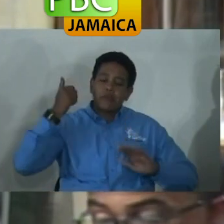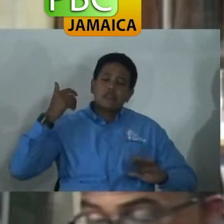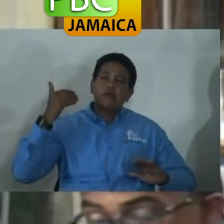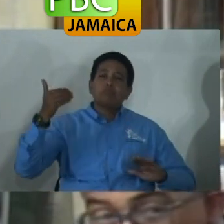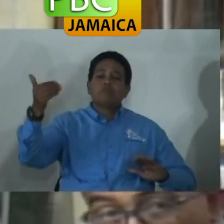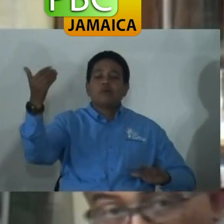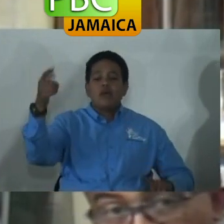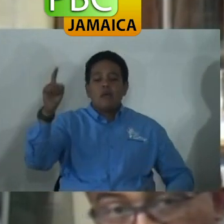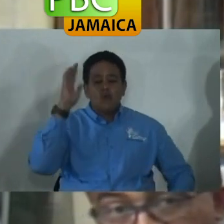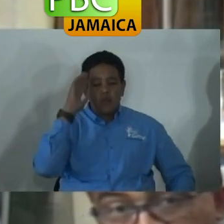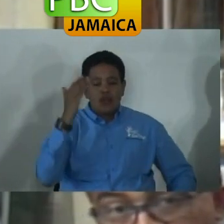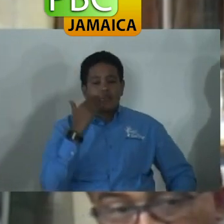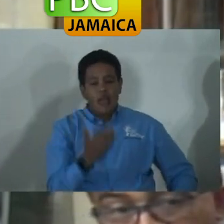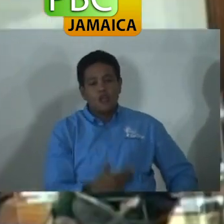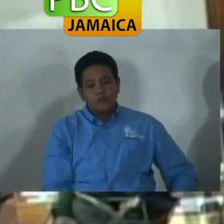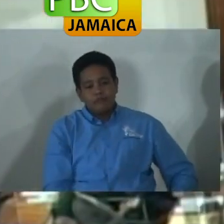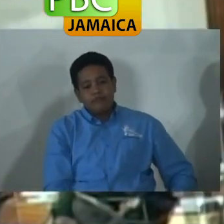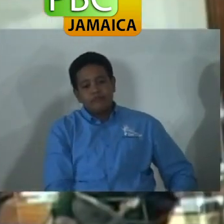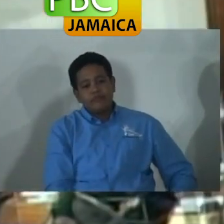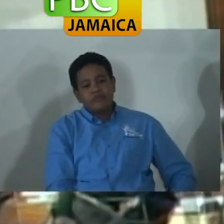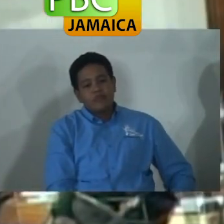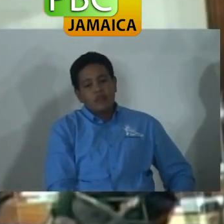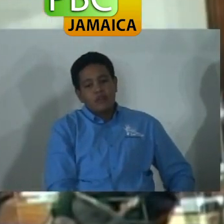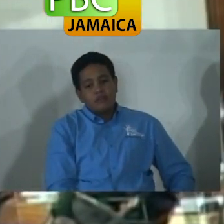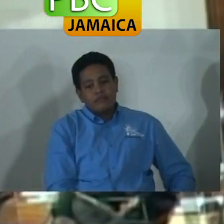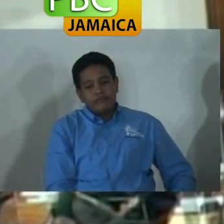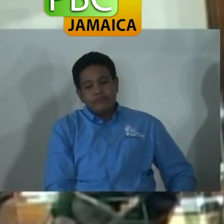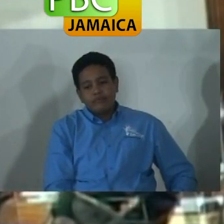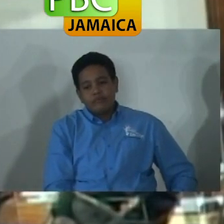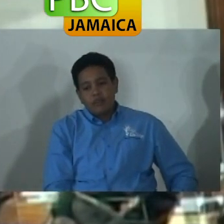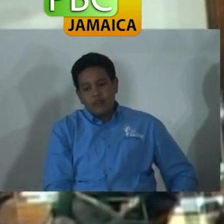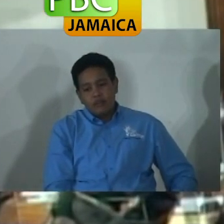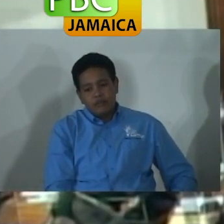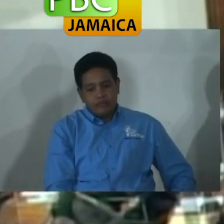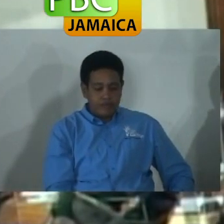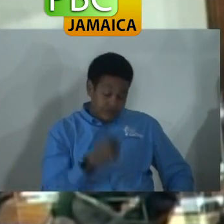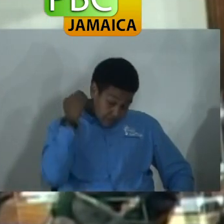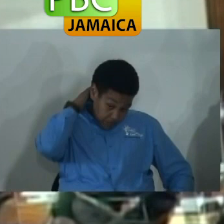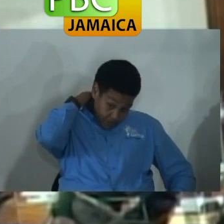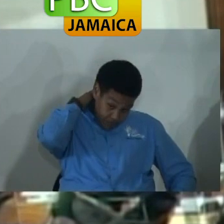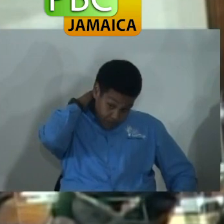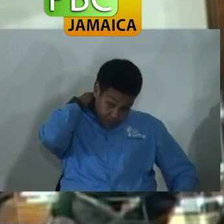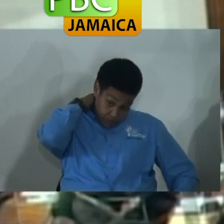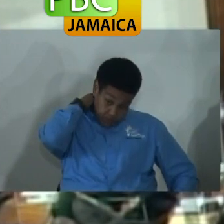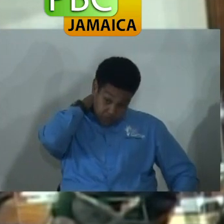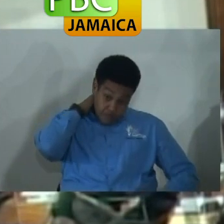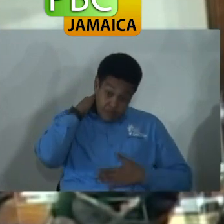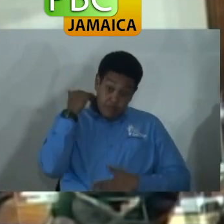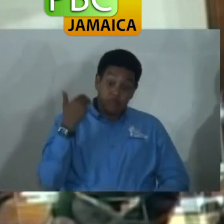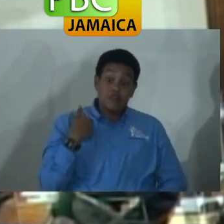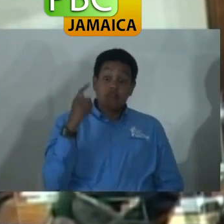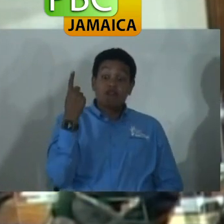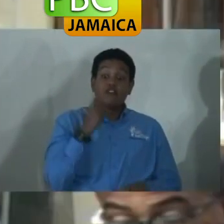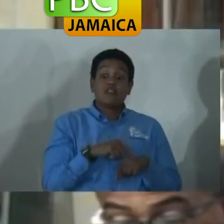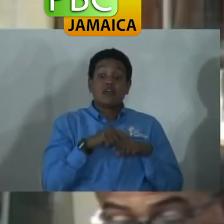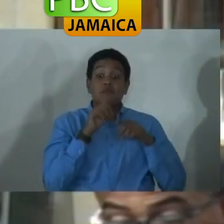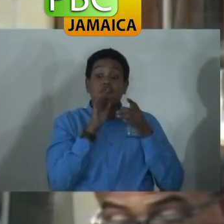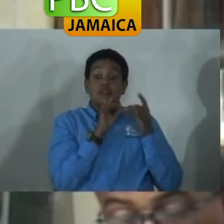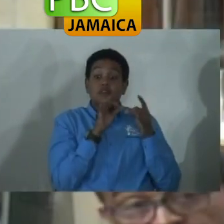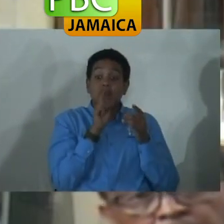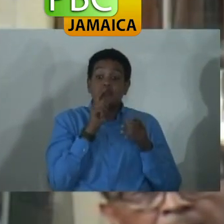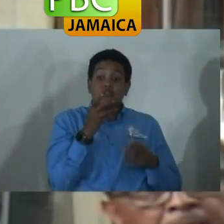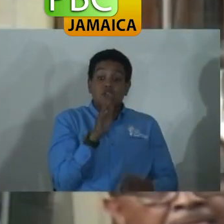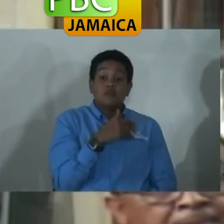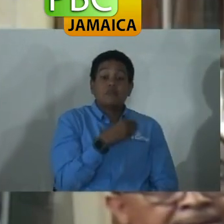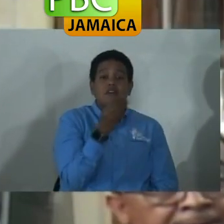also noted a significant reduction in poverty in Kingston compared to rural areas, which he called much less strong, and